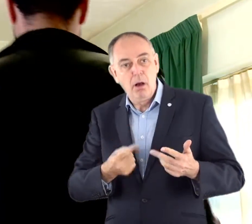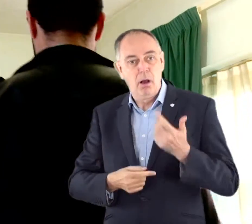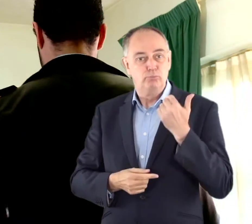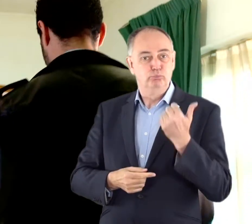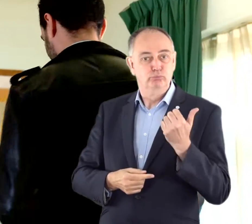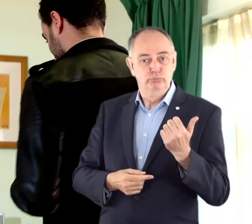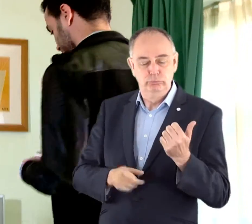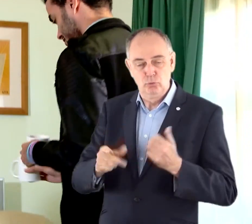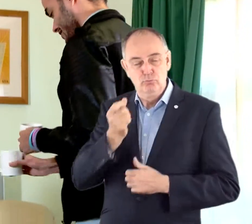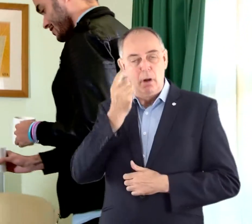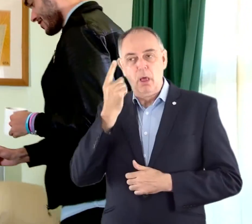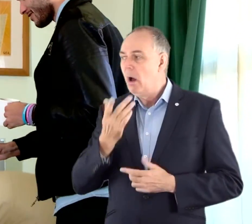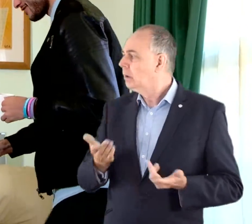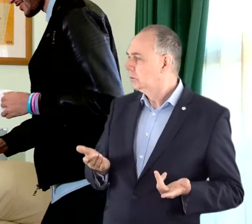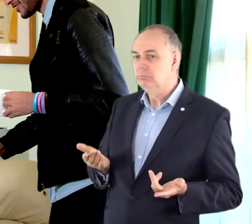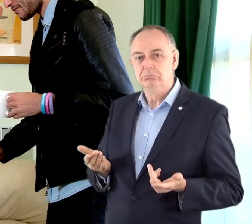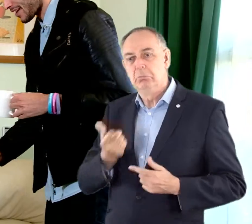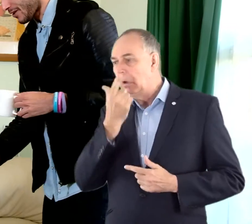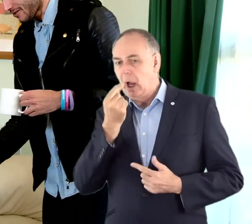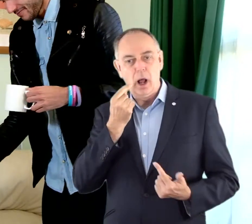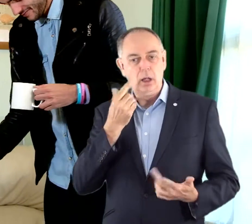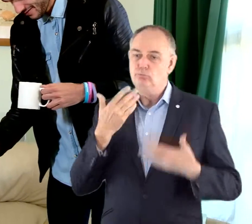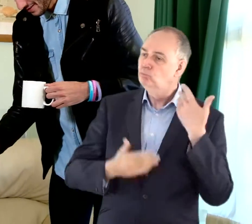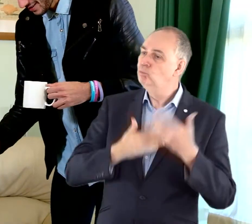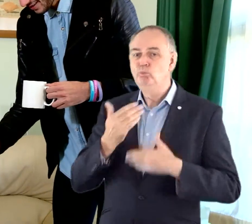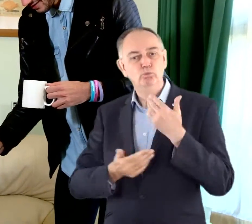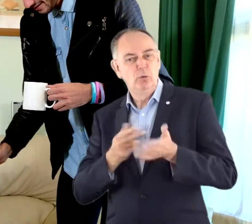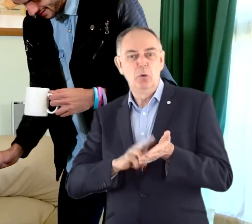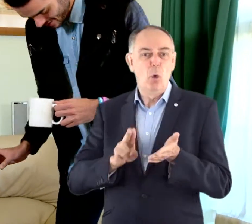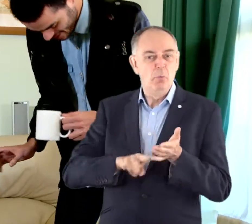just try and be the person I can be and live the life that I want to